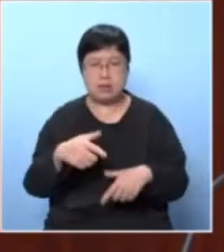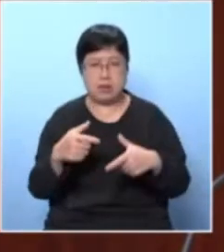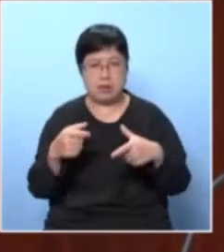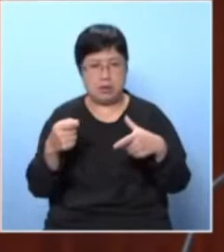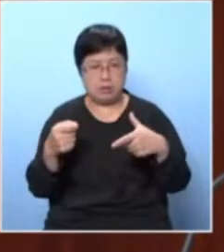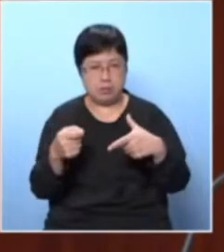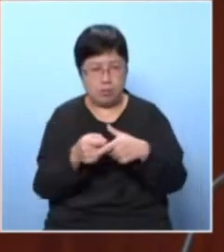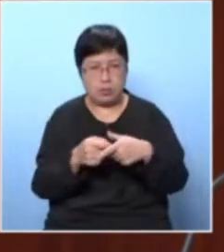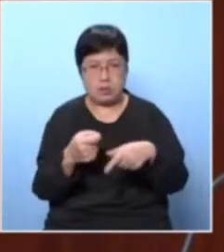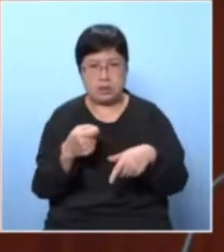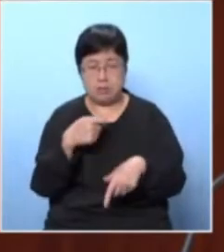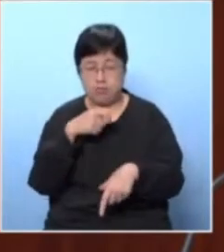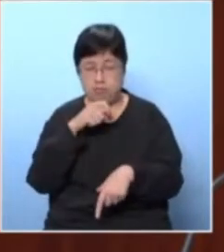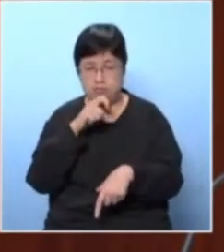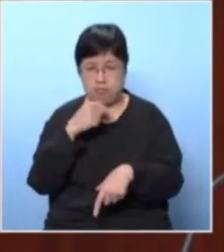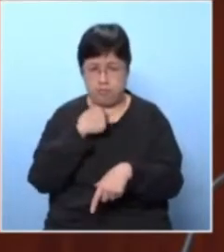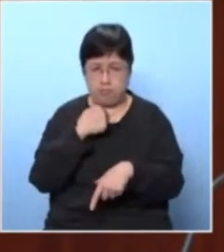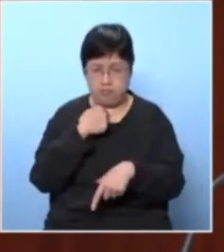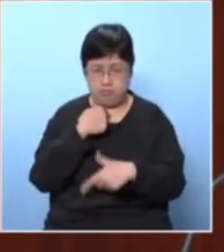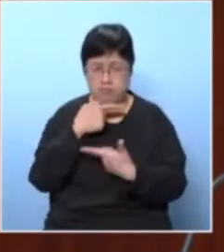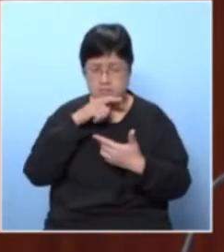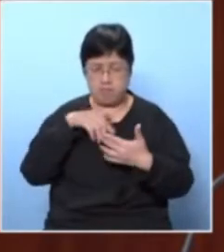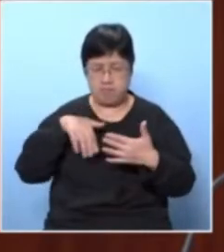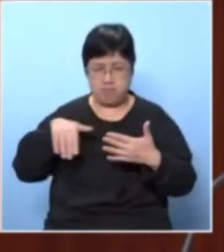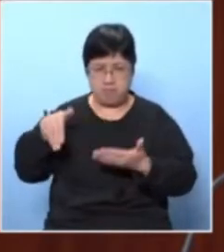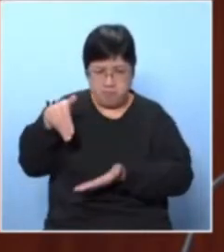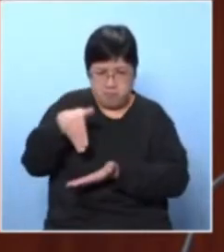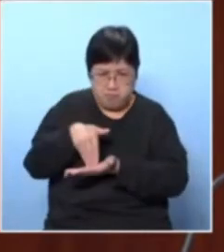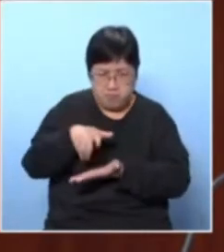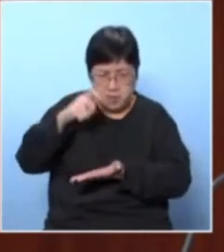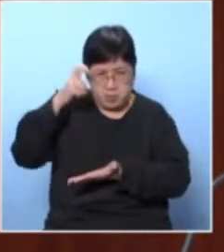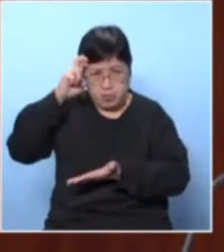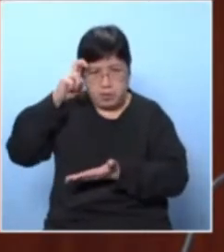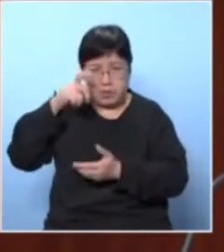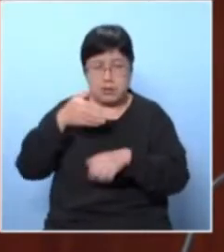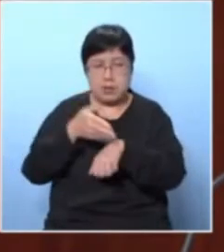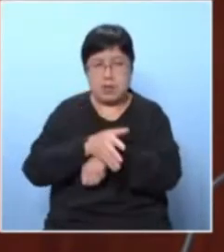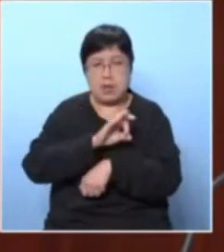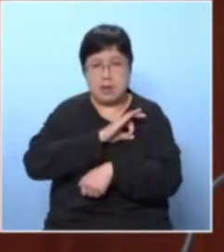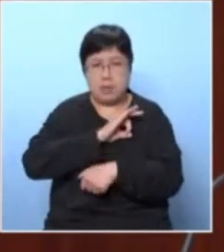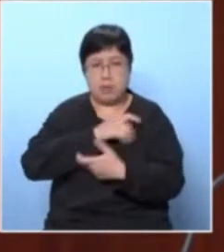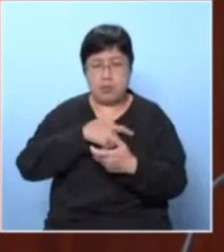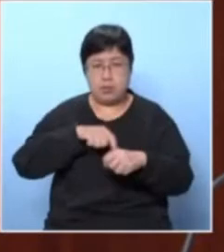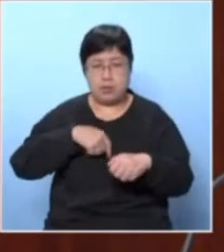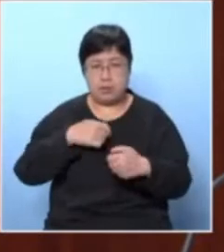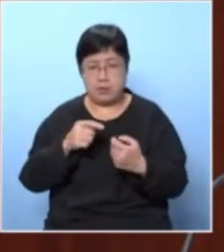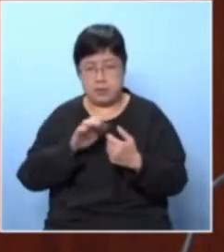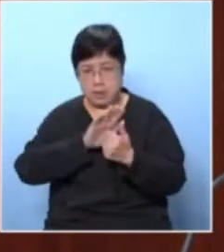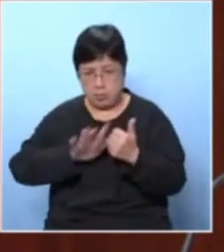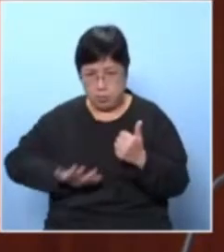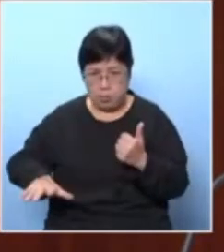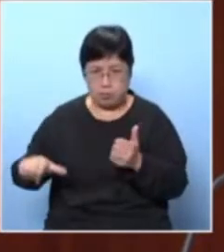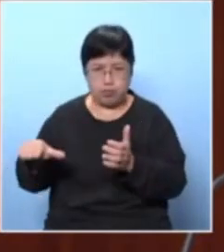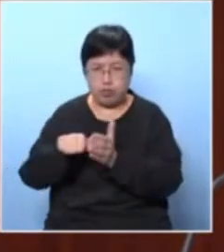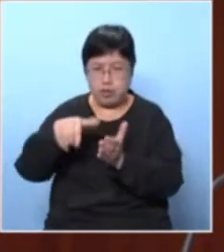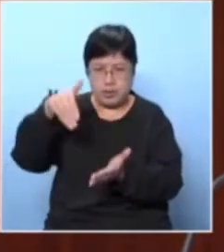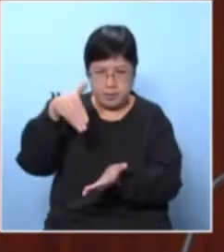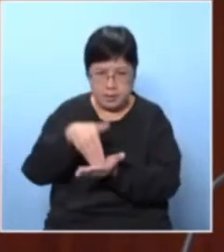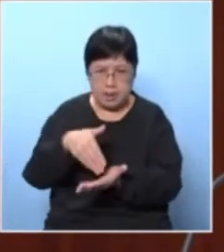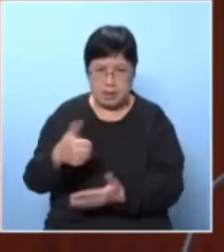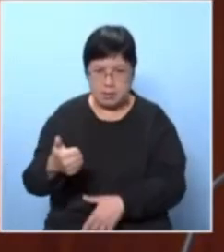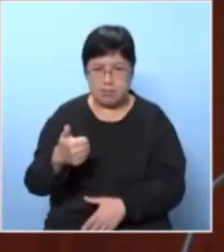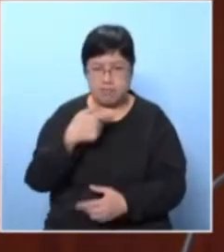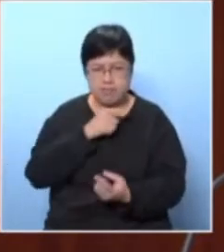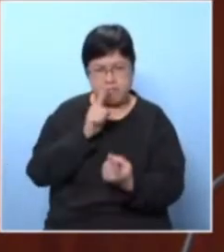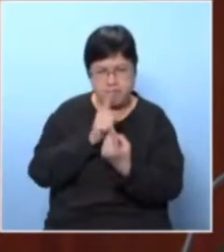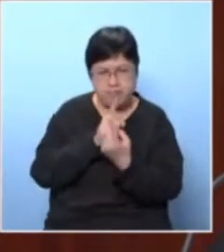Kong (AAHK) and the MTR Corporation Limited (MTRCL), to conduct a comprehensive review of their contingency